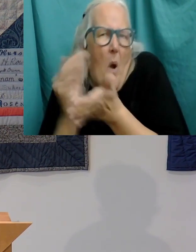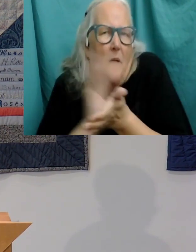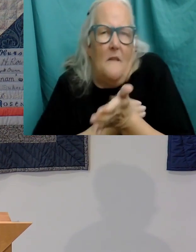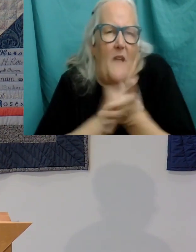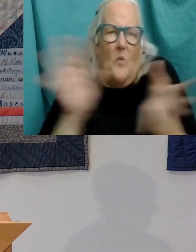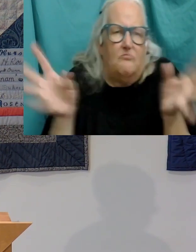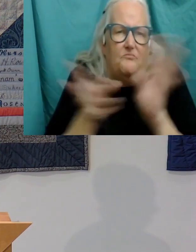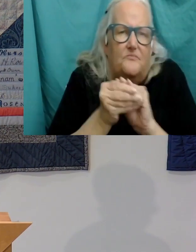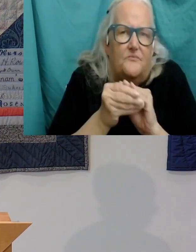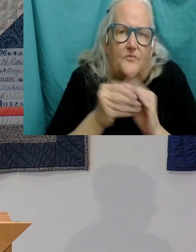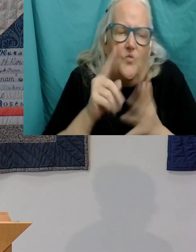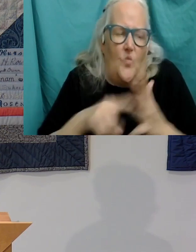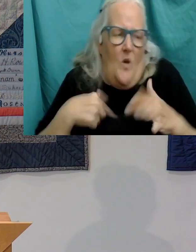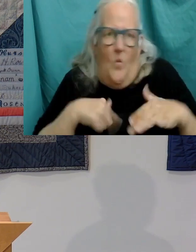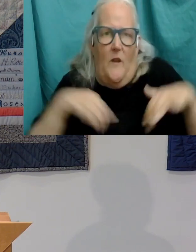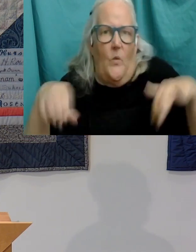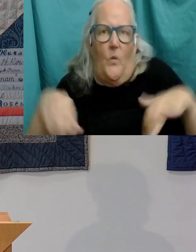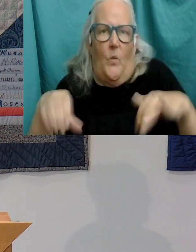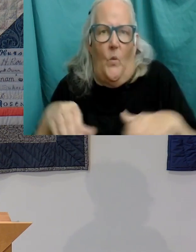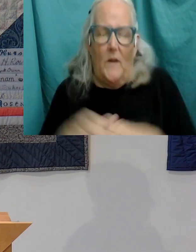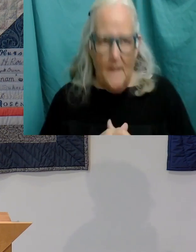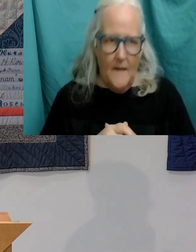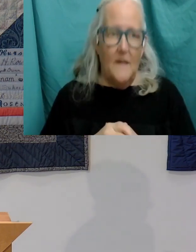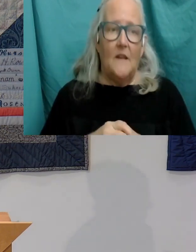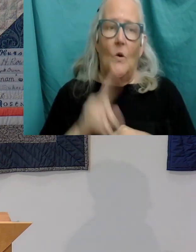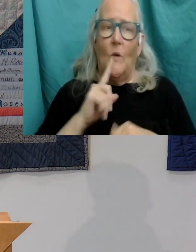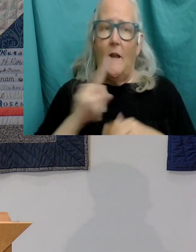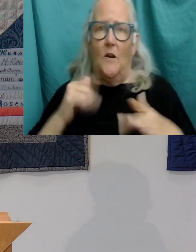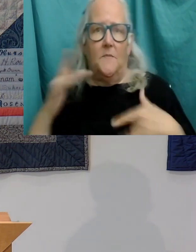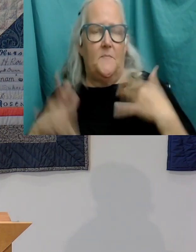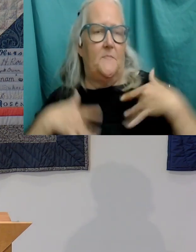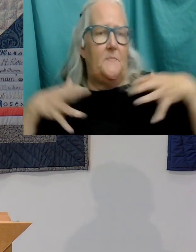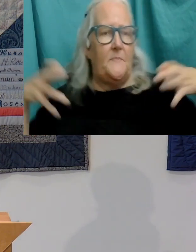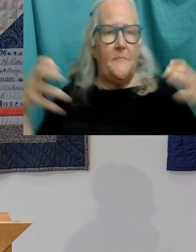as a congregation. We are a vibrant collective